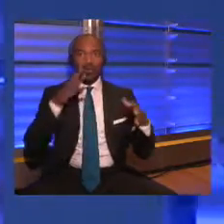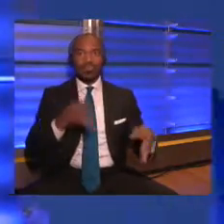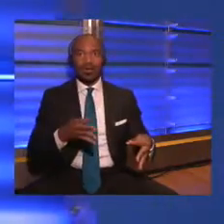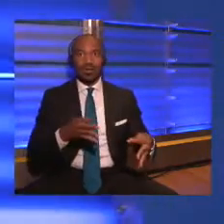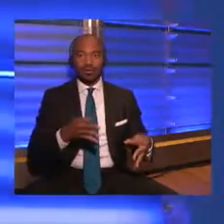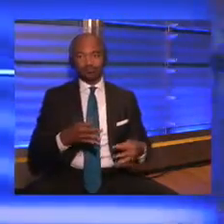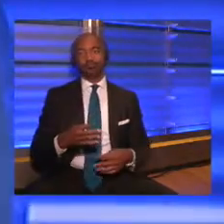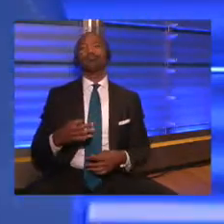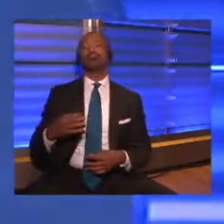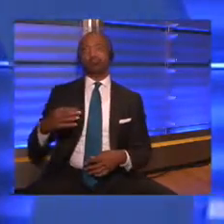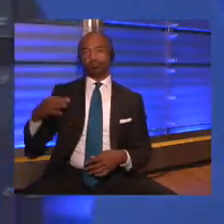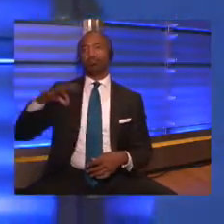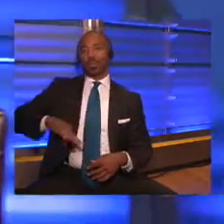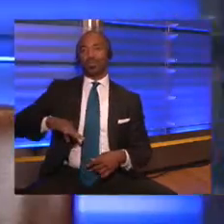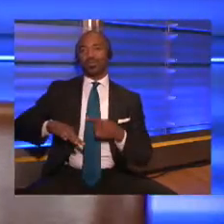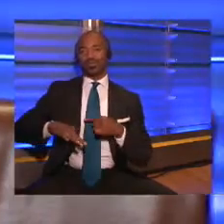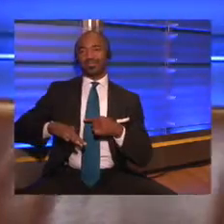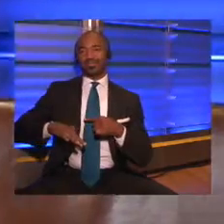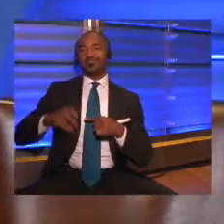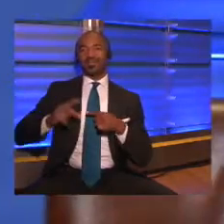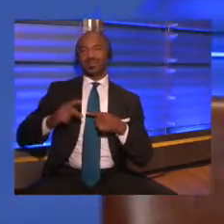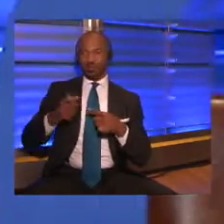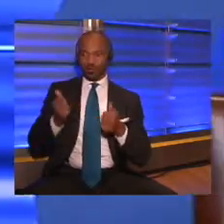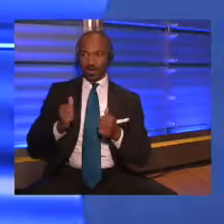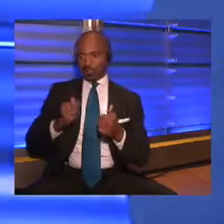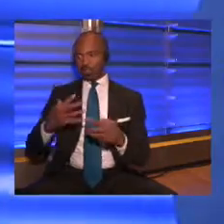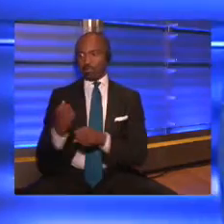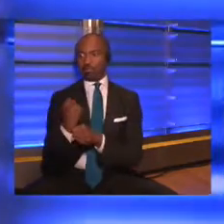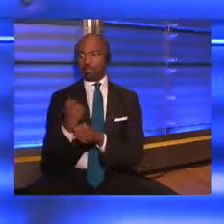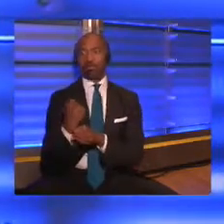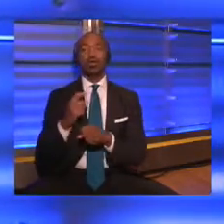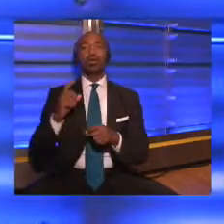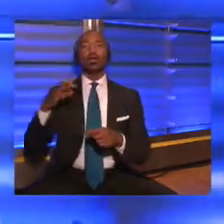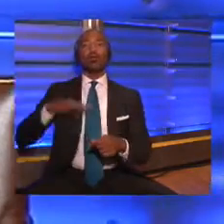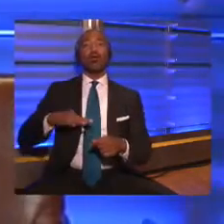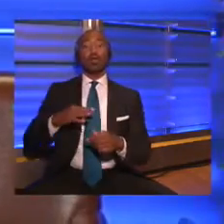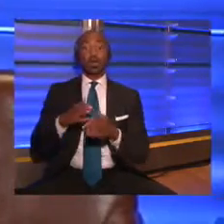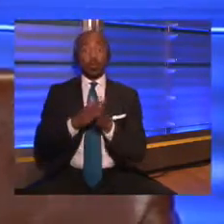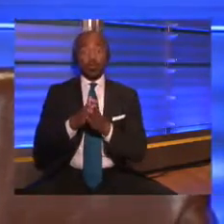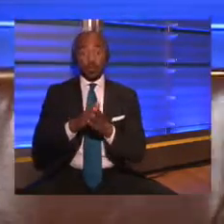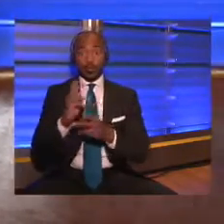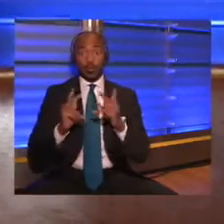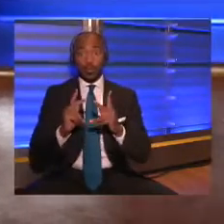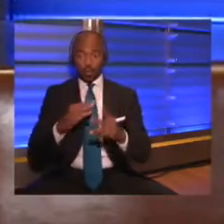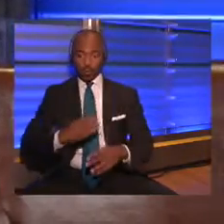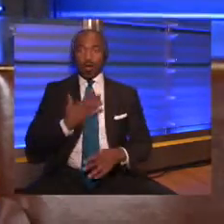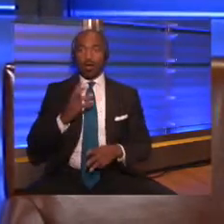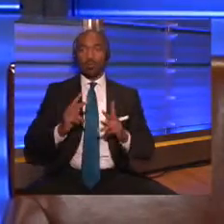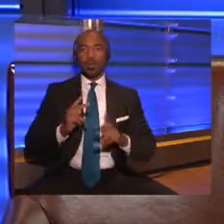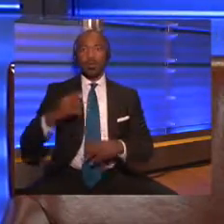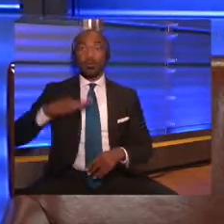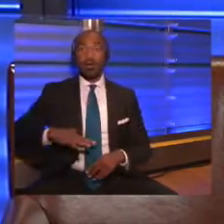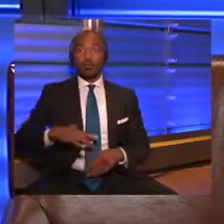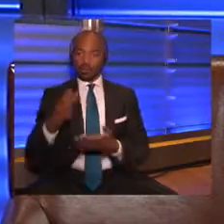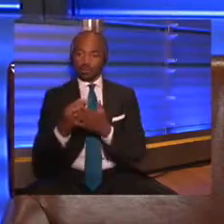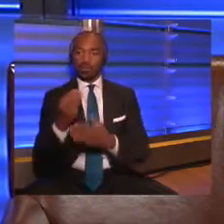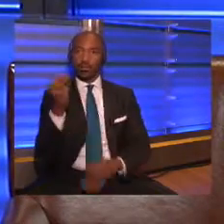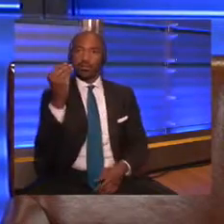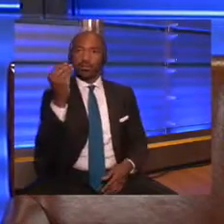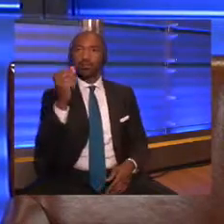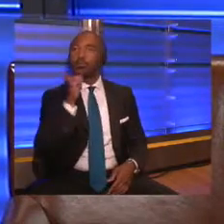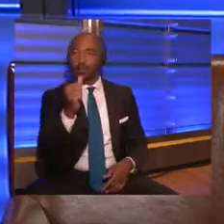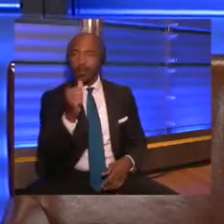out of 100 times profit wins. But profit isn't what motivates people. It's not what inspires people. Because cash and profit